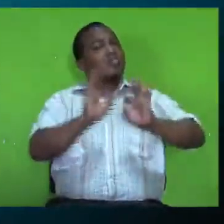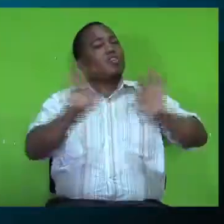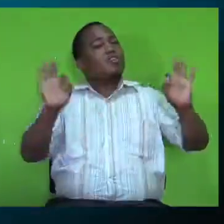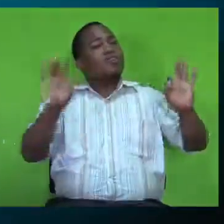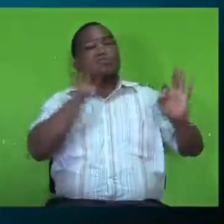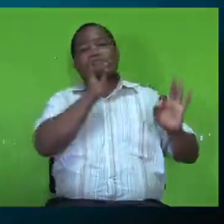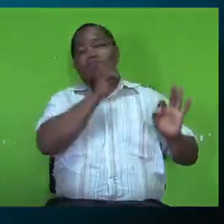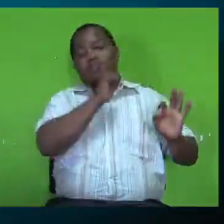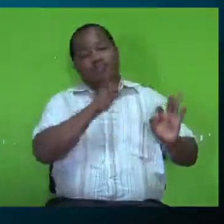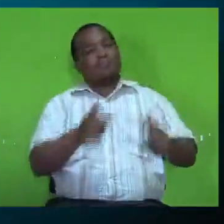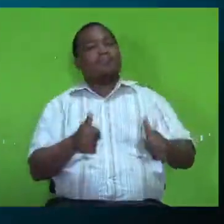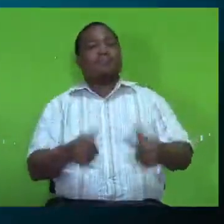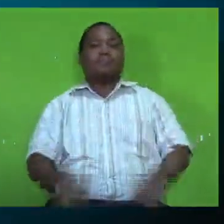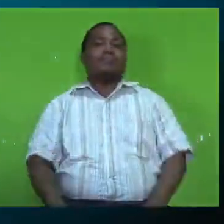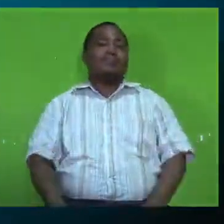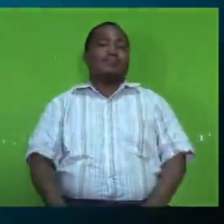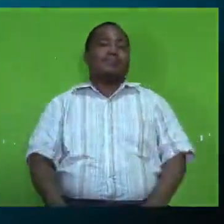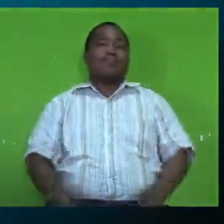answer.